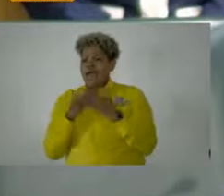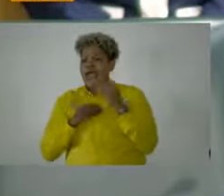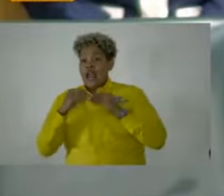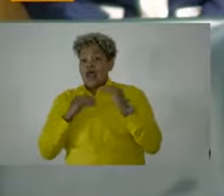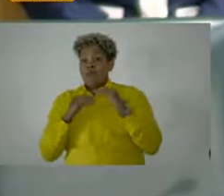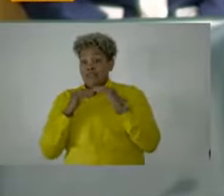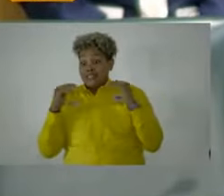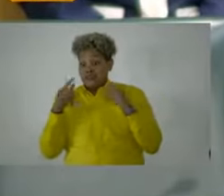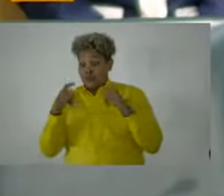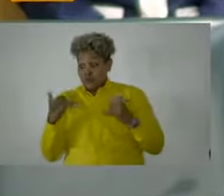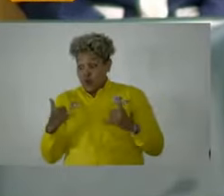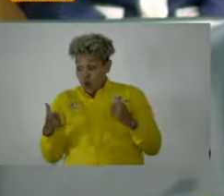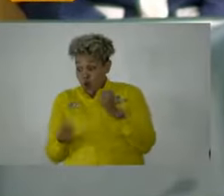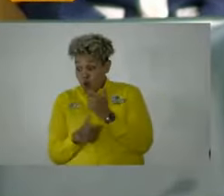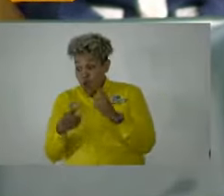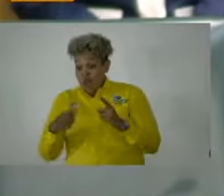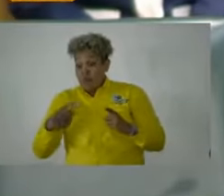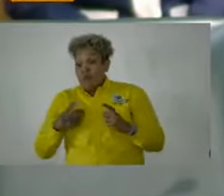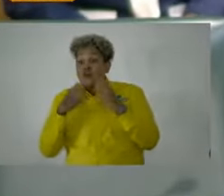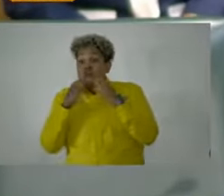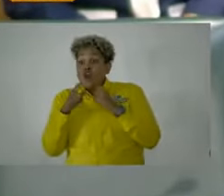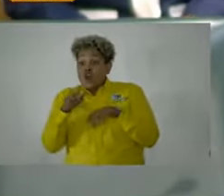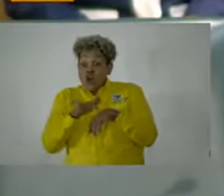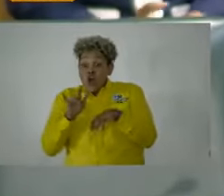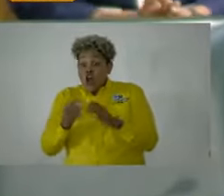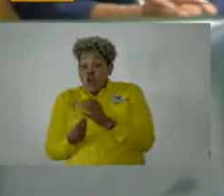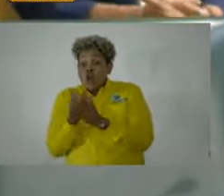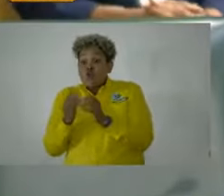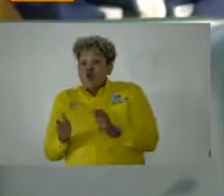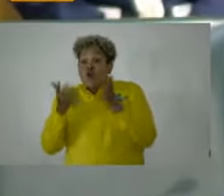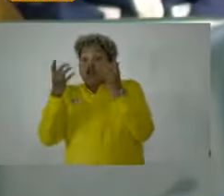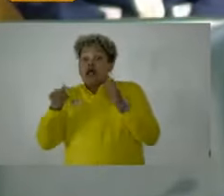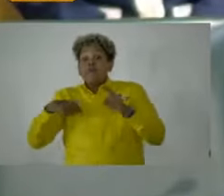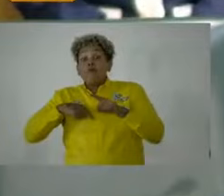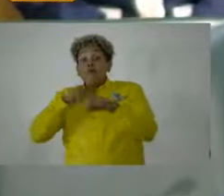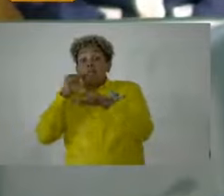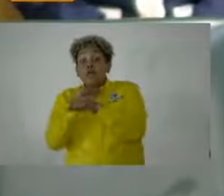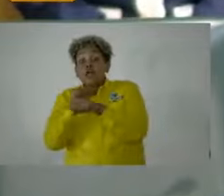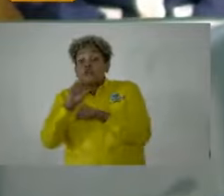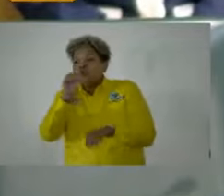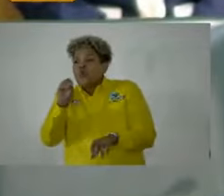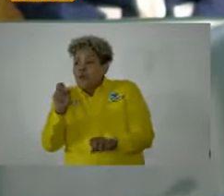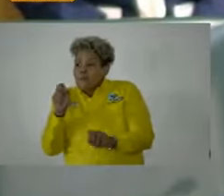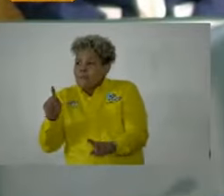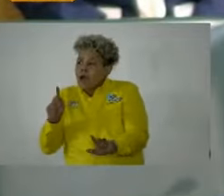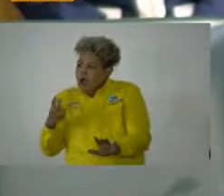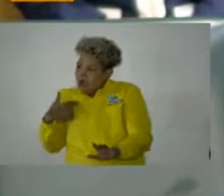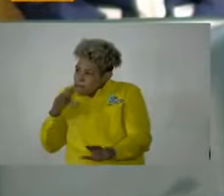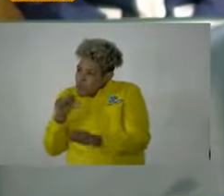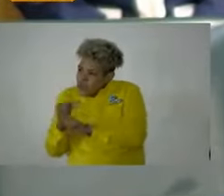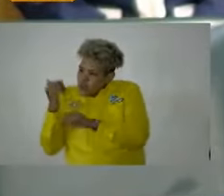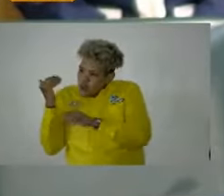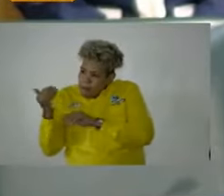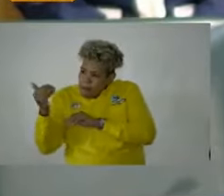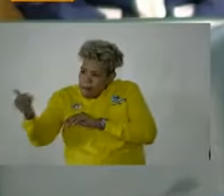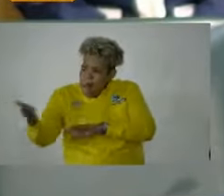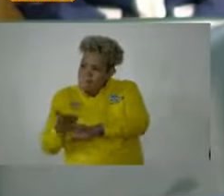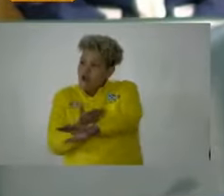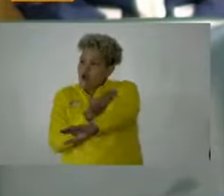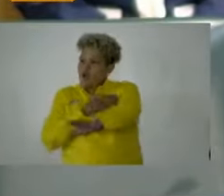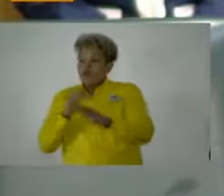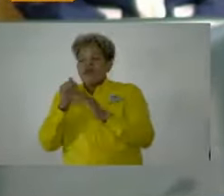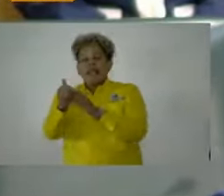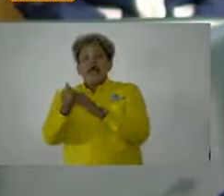shading under. We nurtured its early growth. We made sure there could be no turning back. We led the way